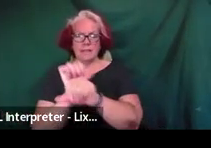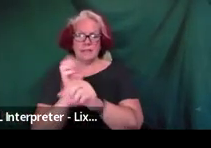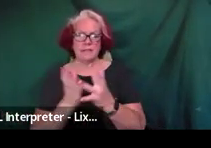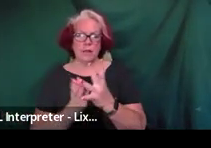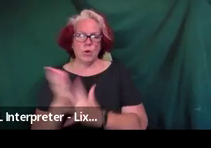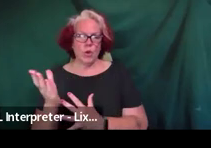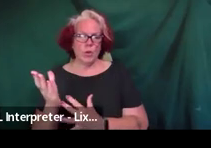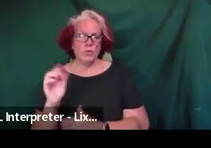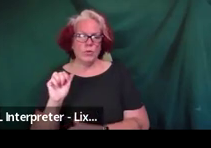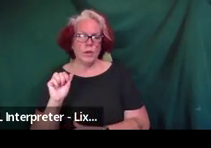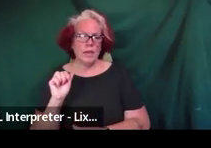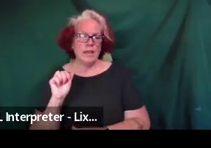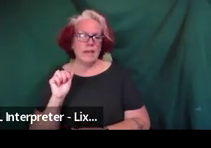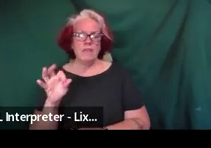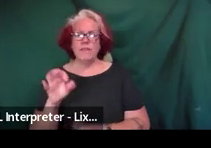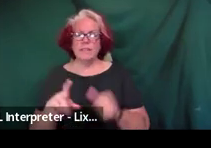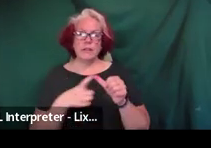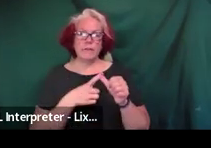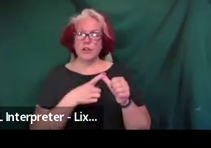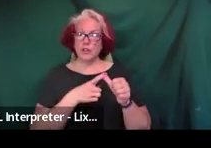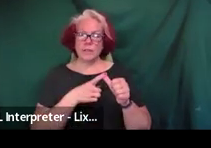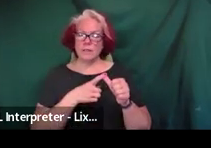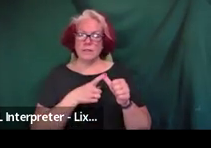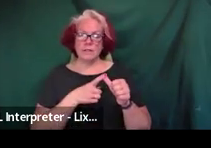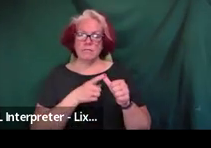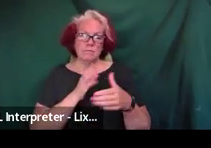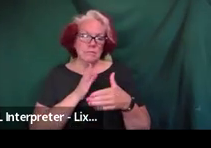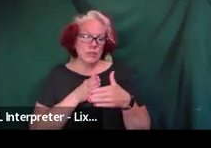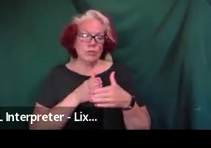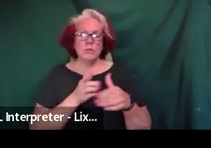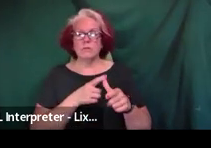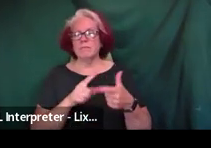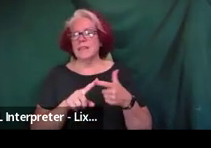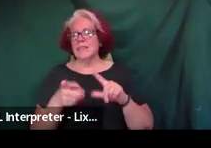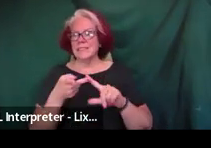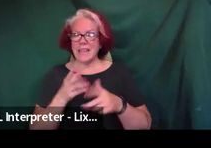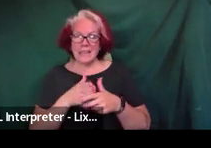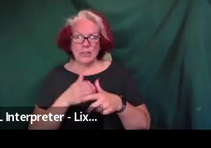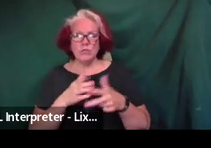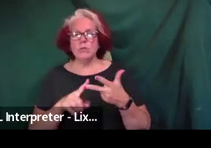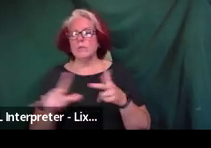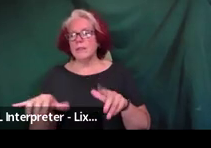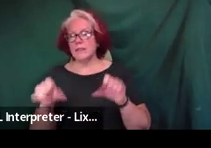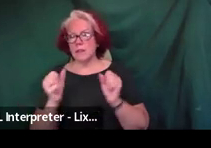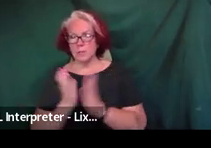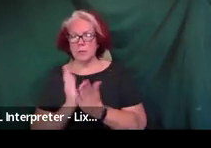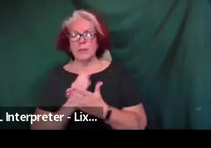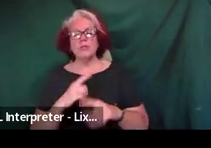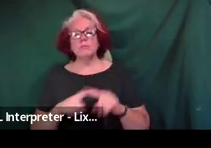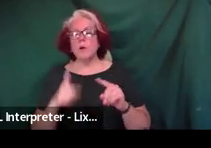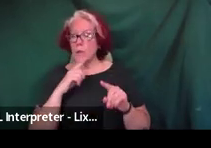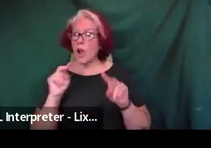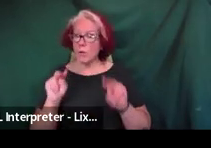it's first interim, whether it's second interim, the adopted budget, but we are monitoring